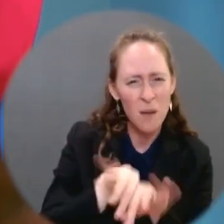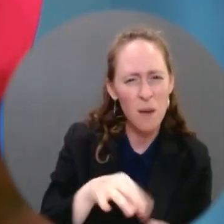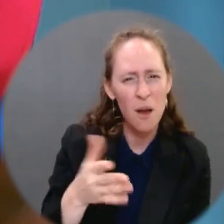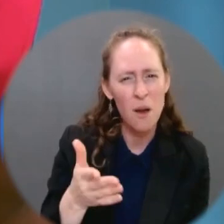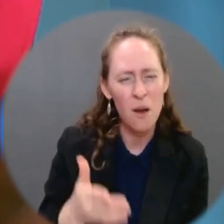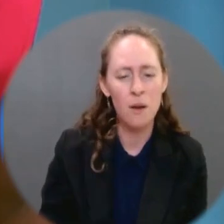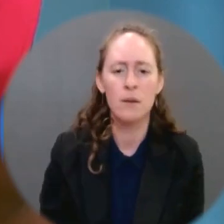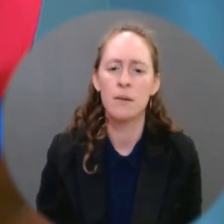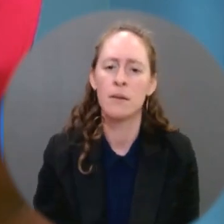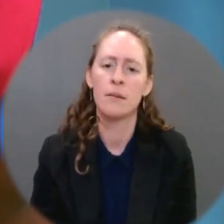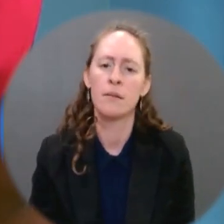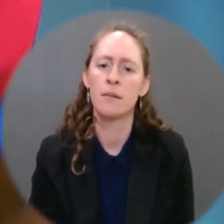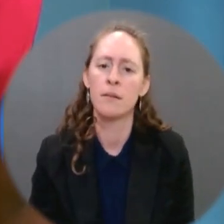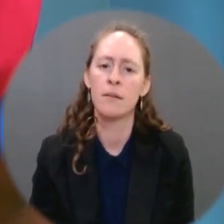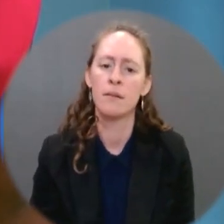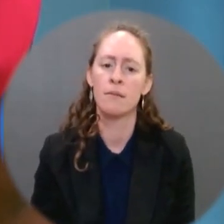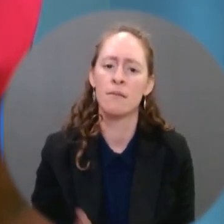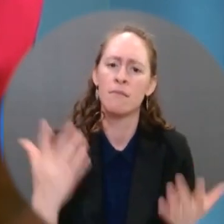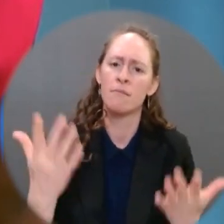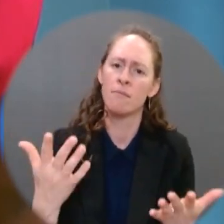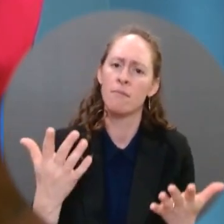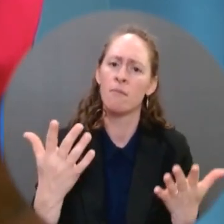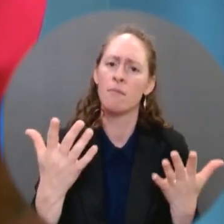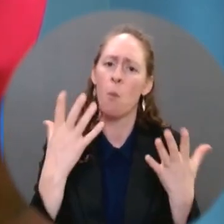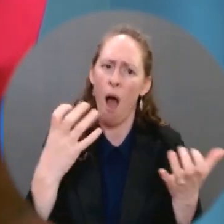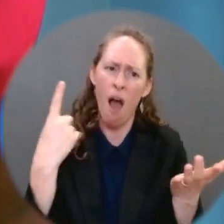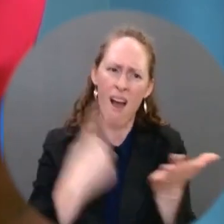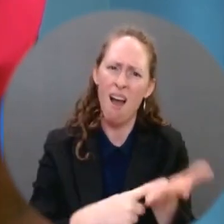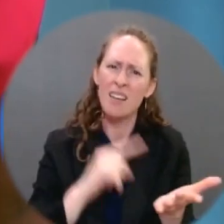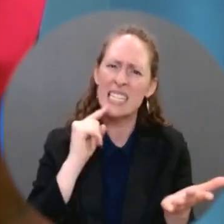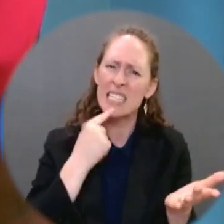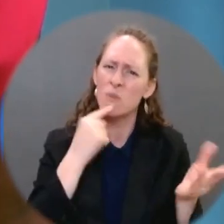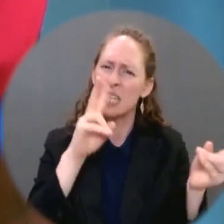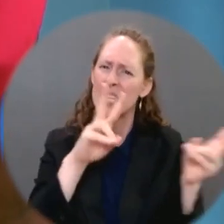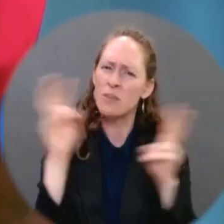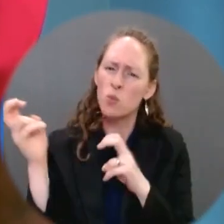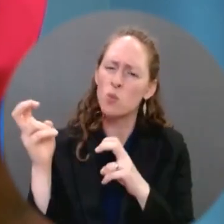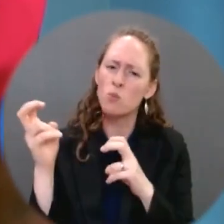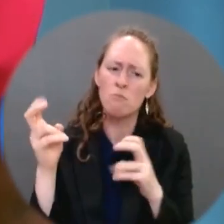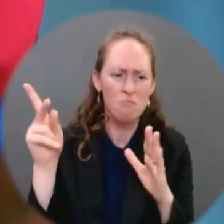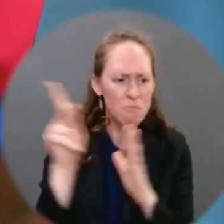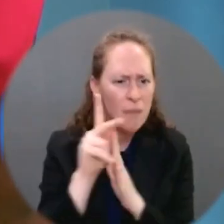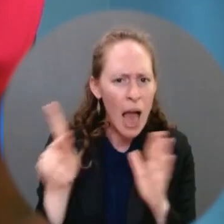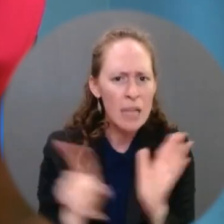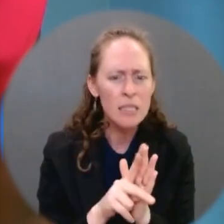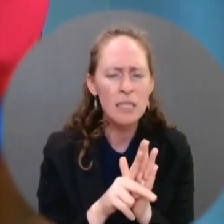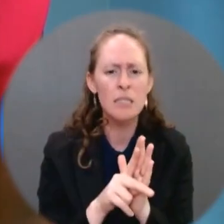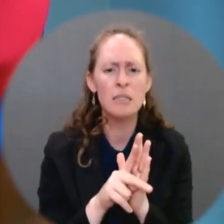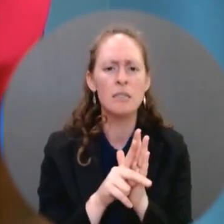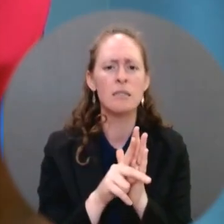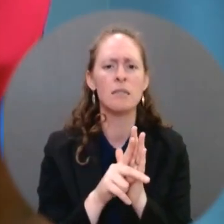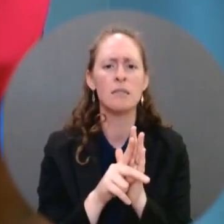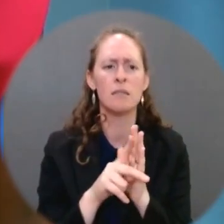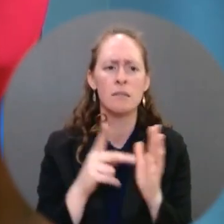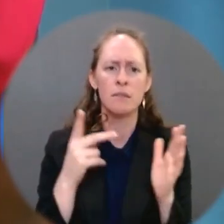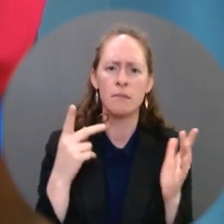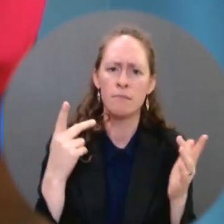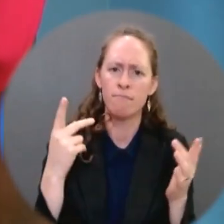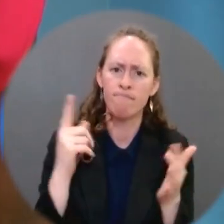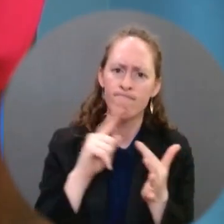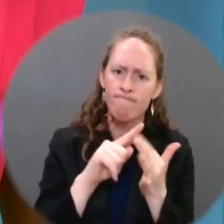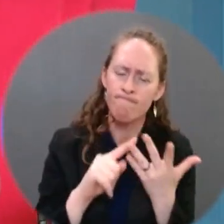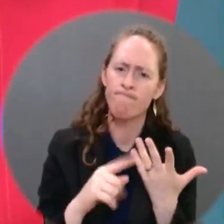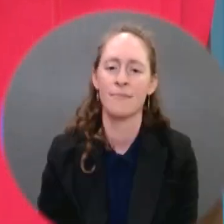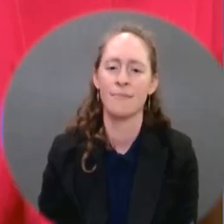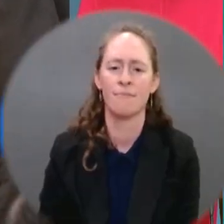is what were the issues, the agenda that was discussed, the policies that were discussed, and what were